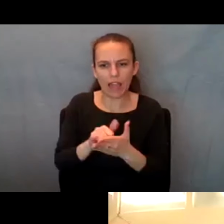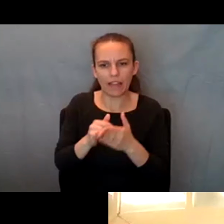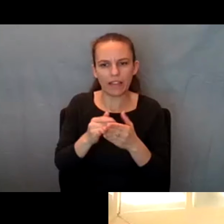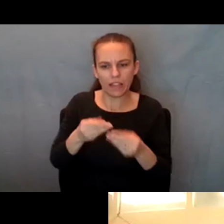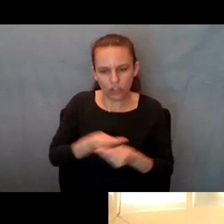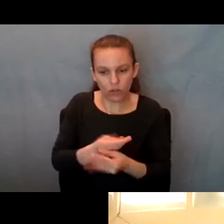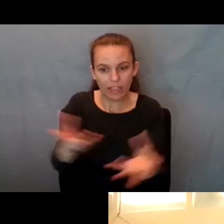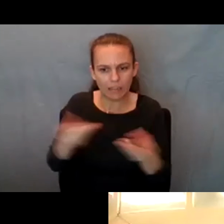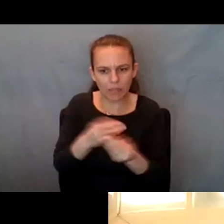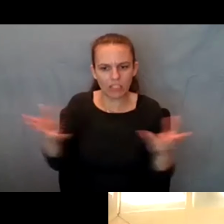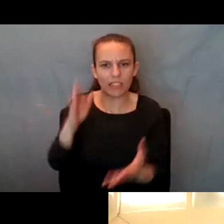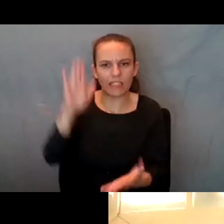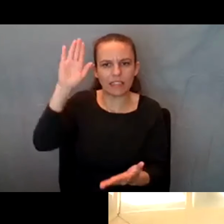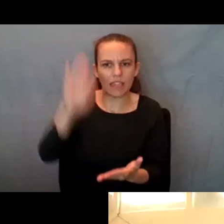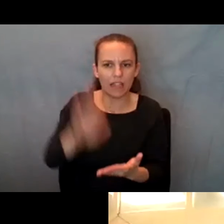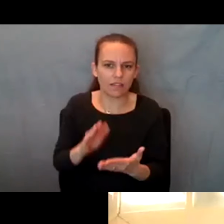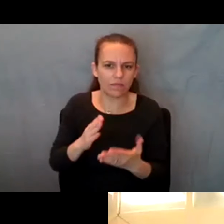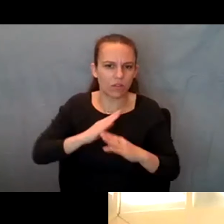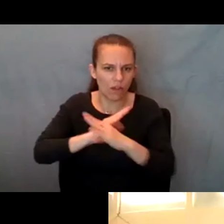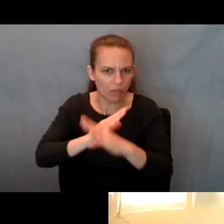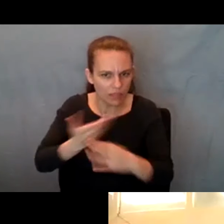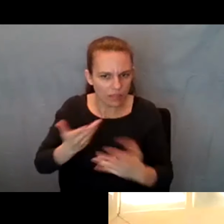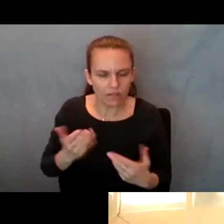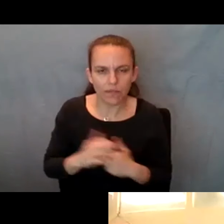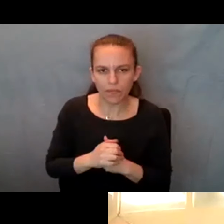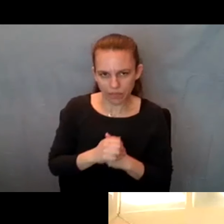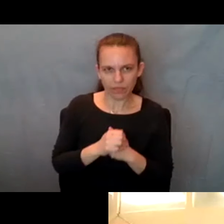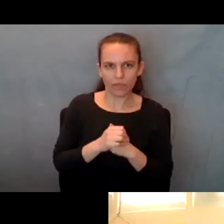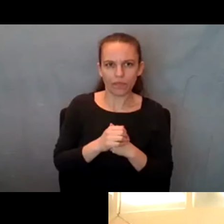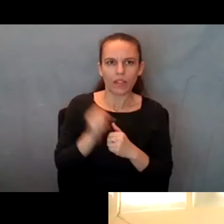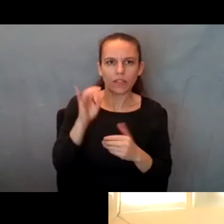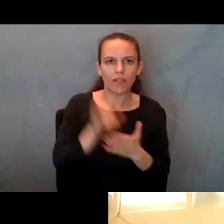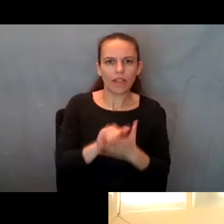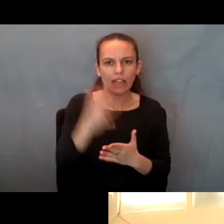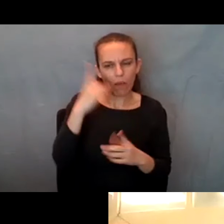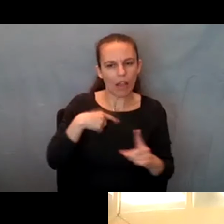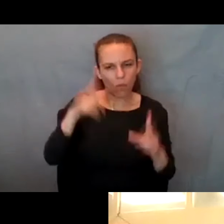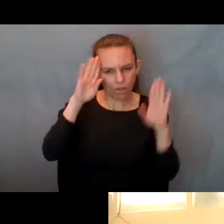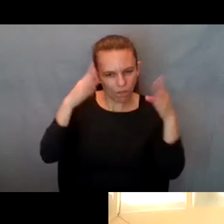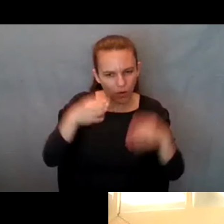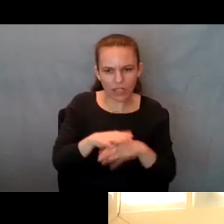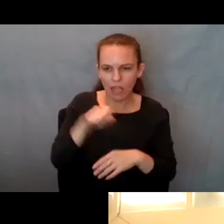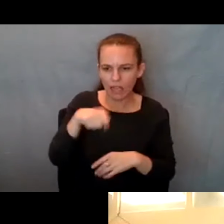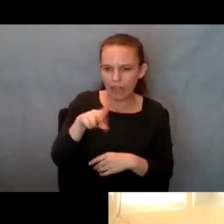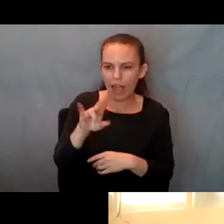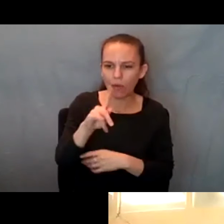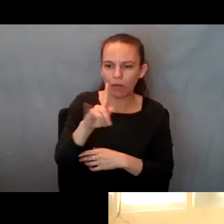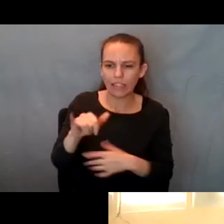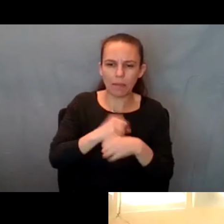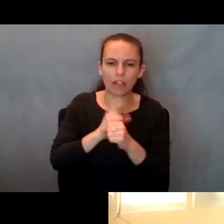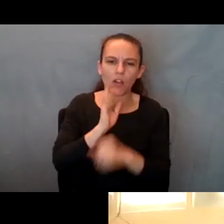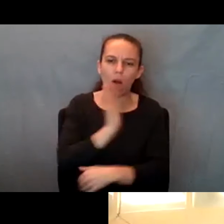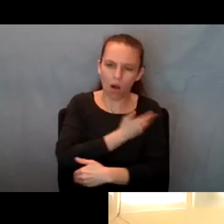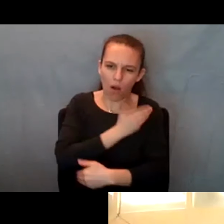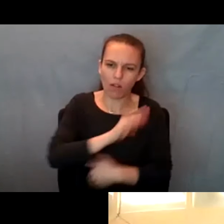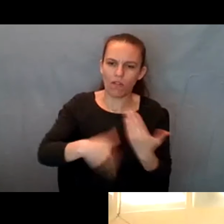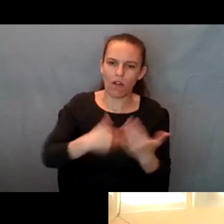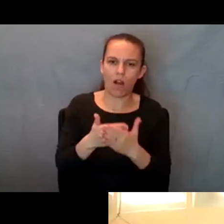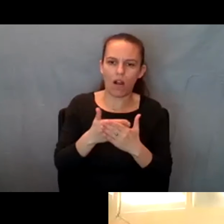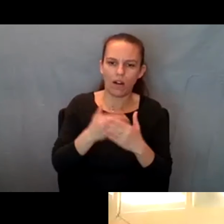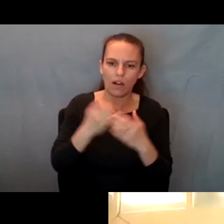and non-pharmaceutical measures. That's what will bring equity, that we put all our efforts in interrupting the chains